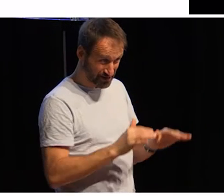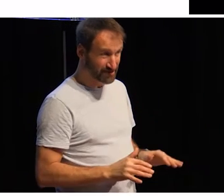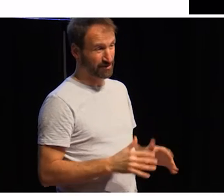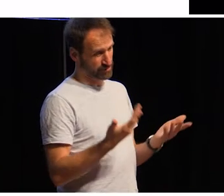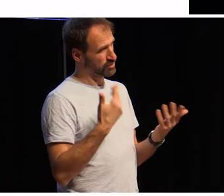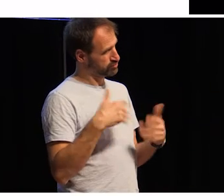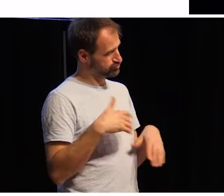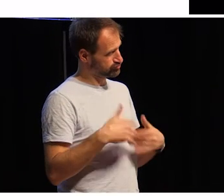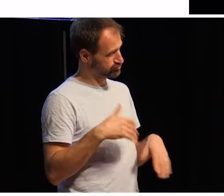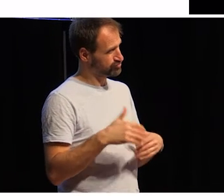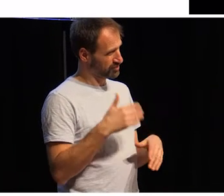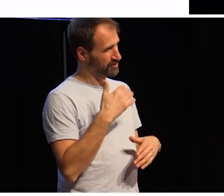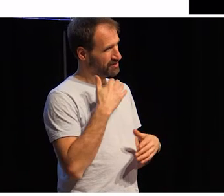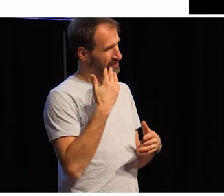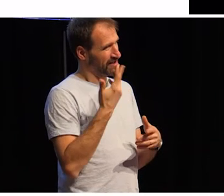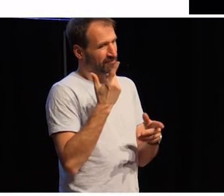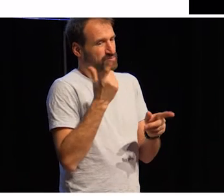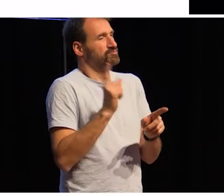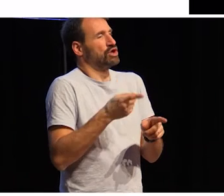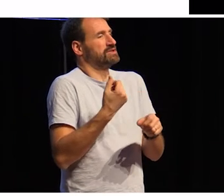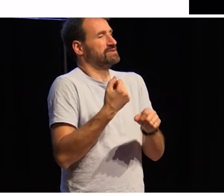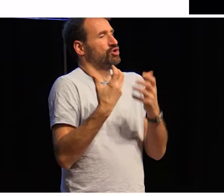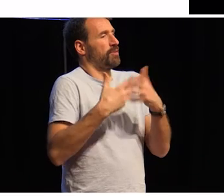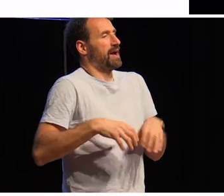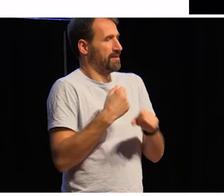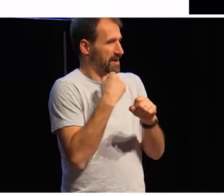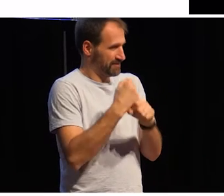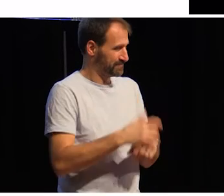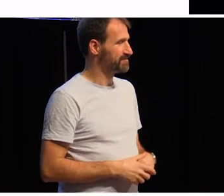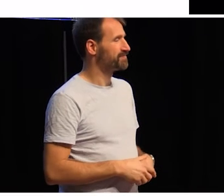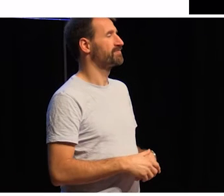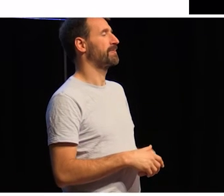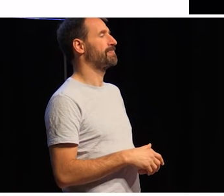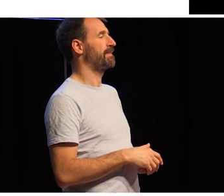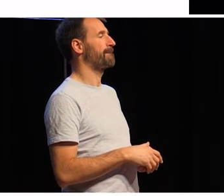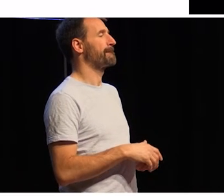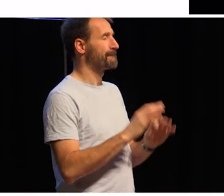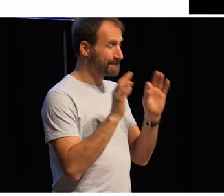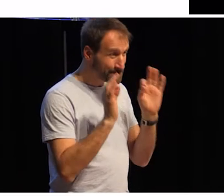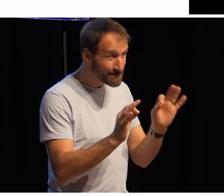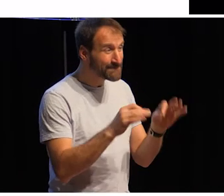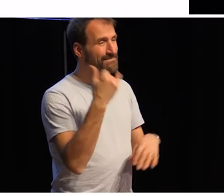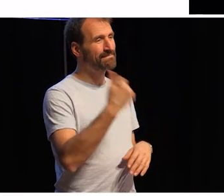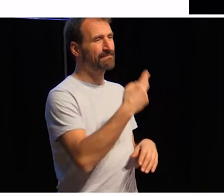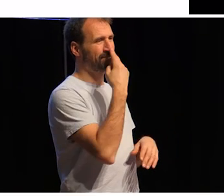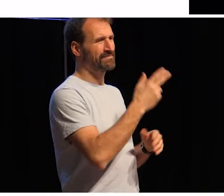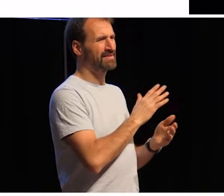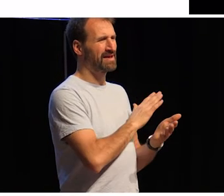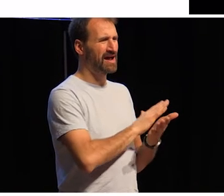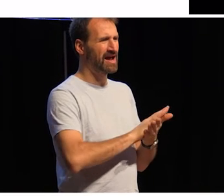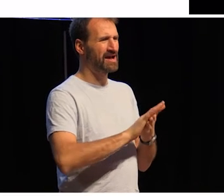what V8 is doing to speed these property accesses up a little bit. All right, so here's the simple load